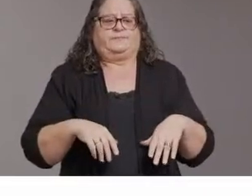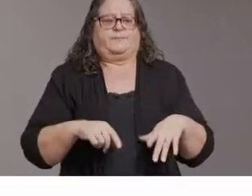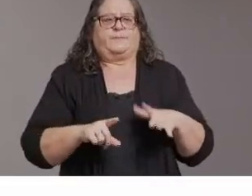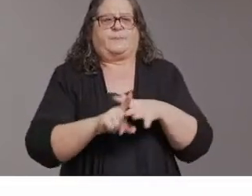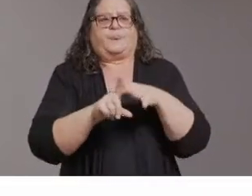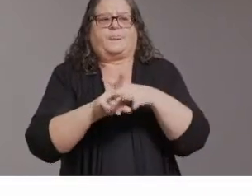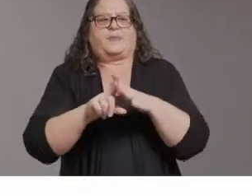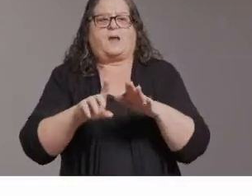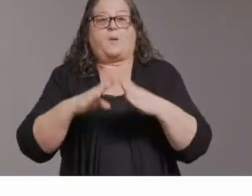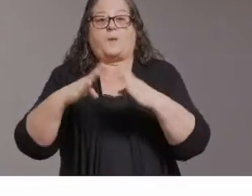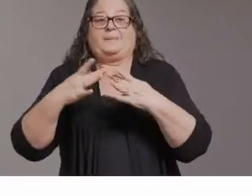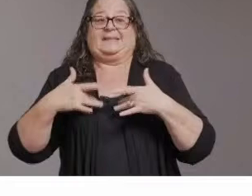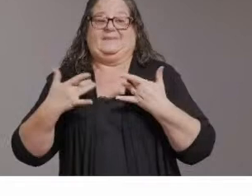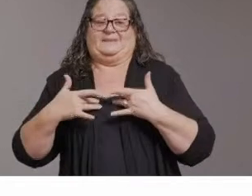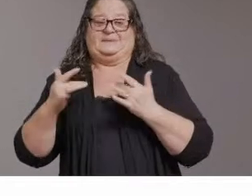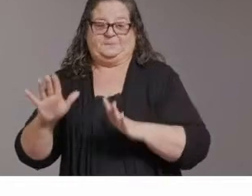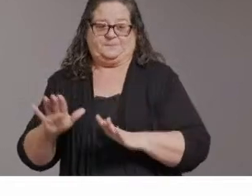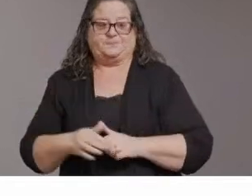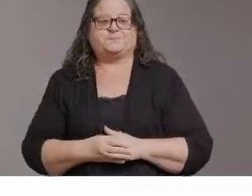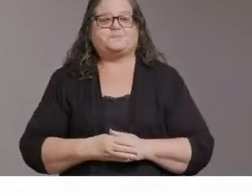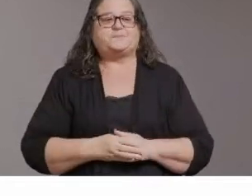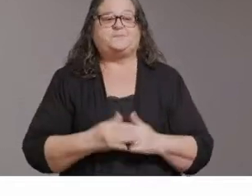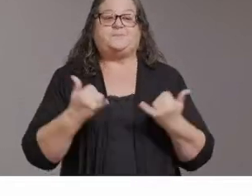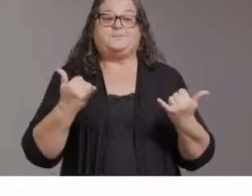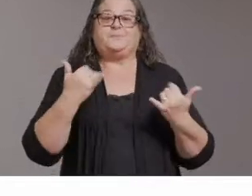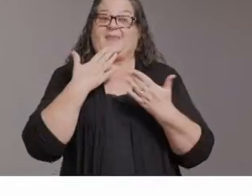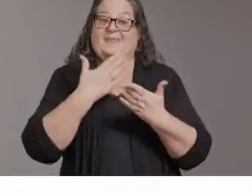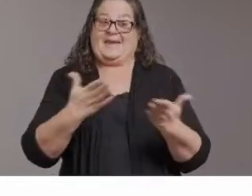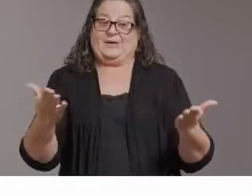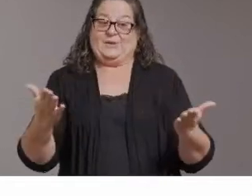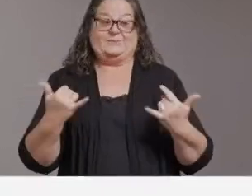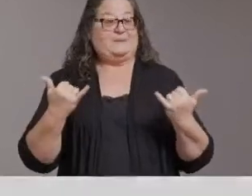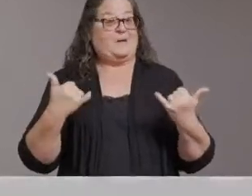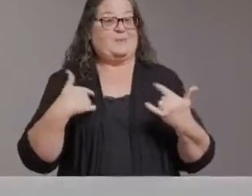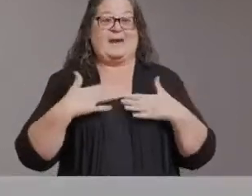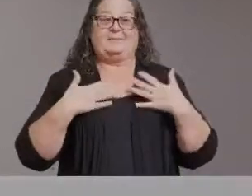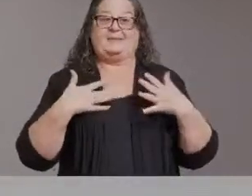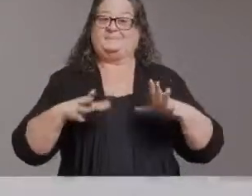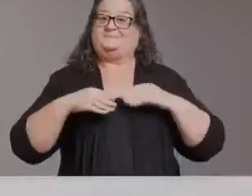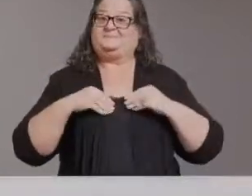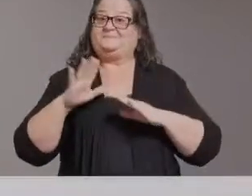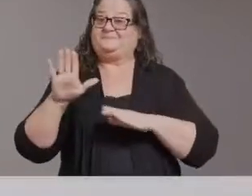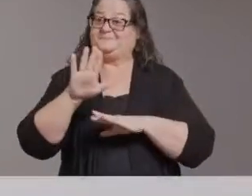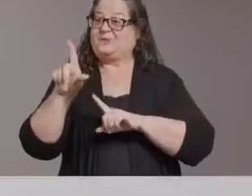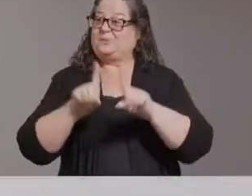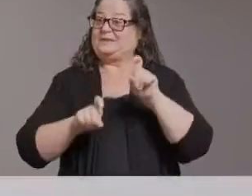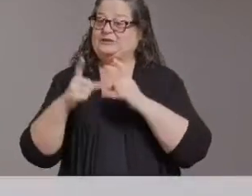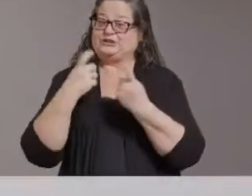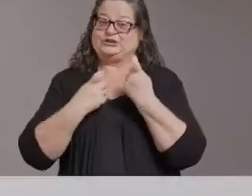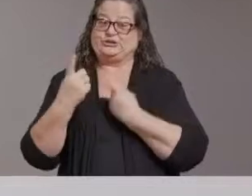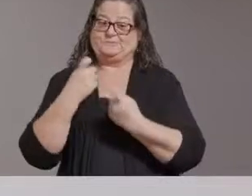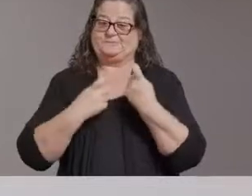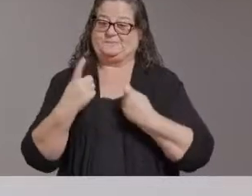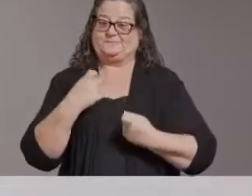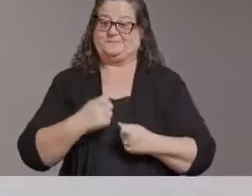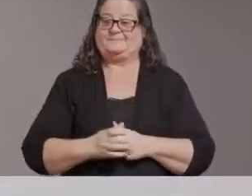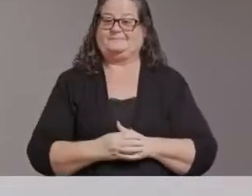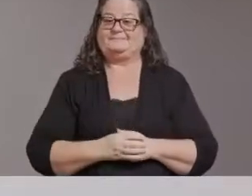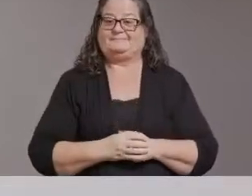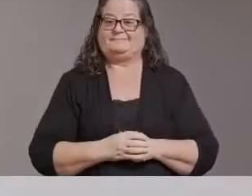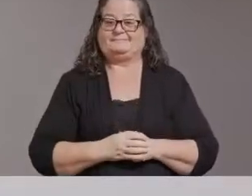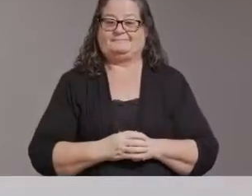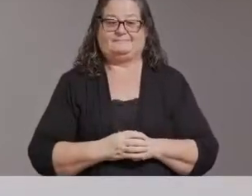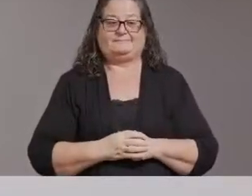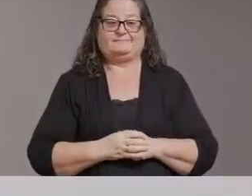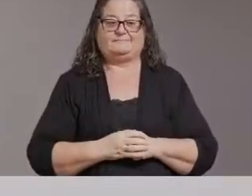And with that, I'll thank you, and I will be happy to take any questions. Thank you, Dr. Christ. We will try to get through as many questions as we